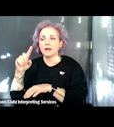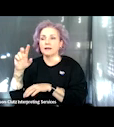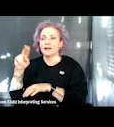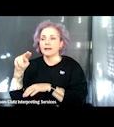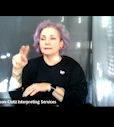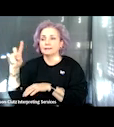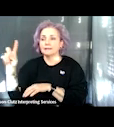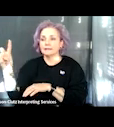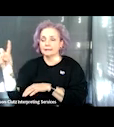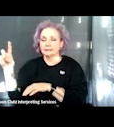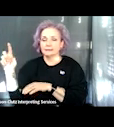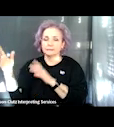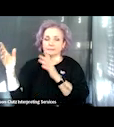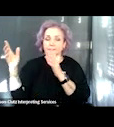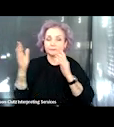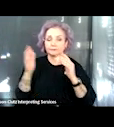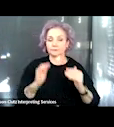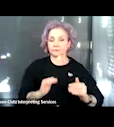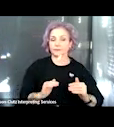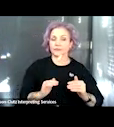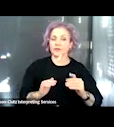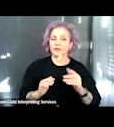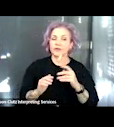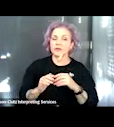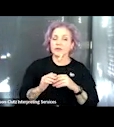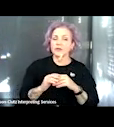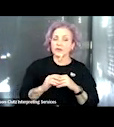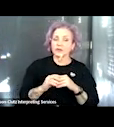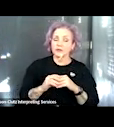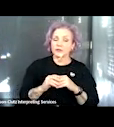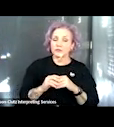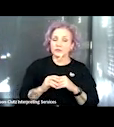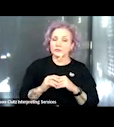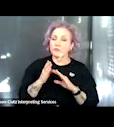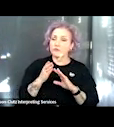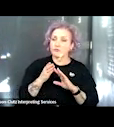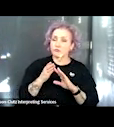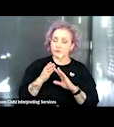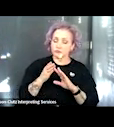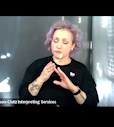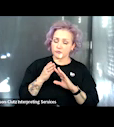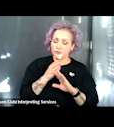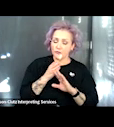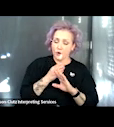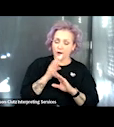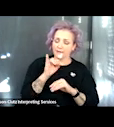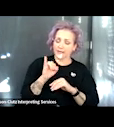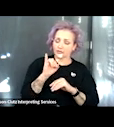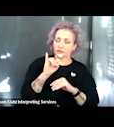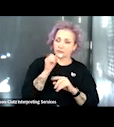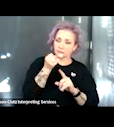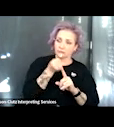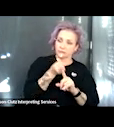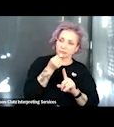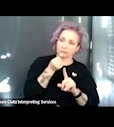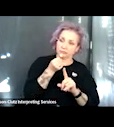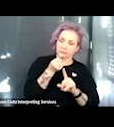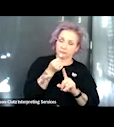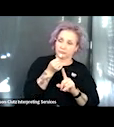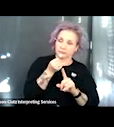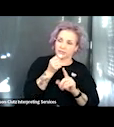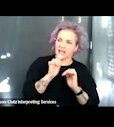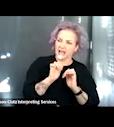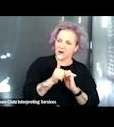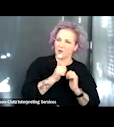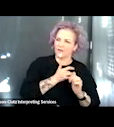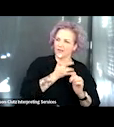probably, how you feel crappy, you get a fever. That's usually caused by these inflammatory markers, cytokines